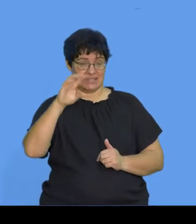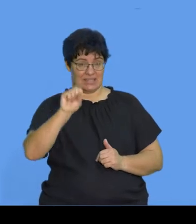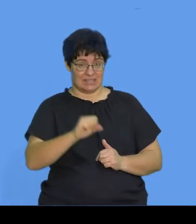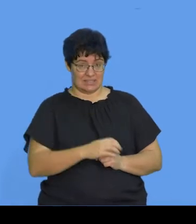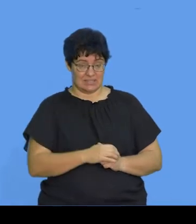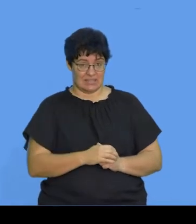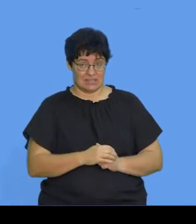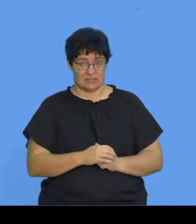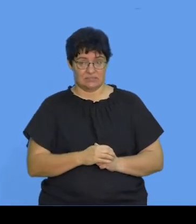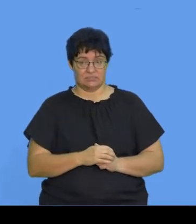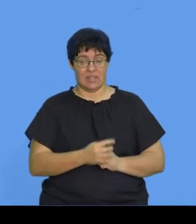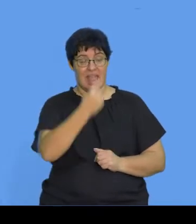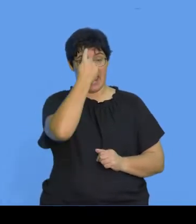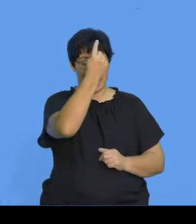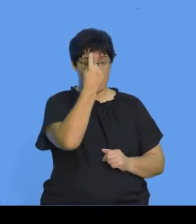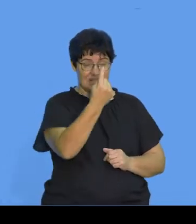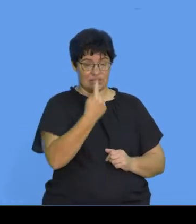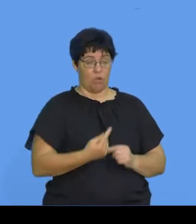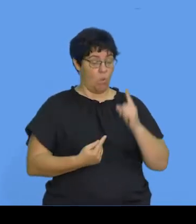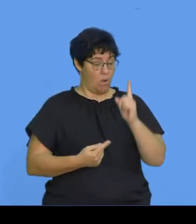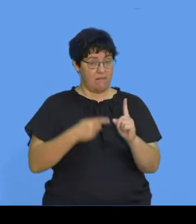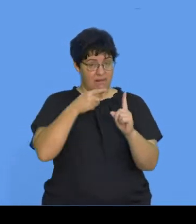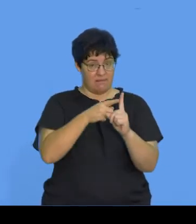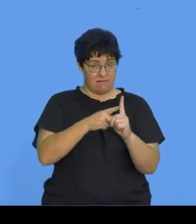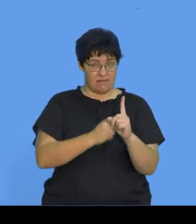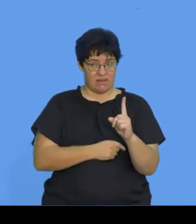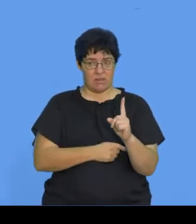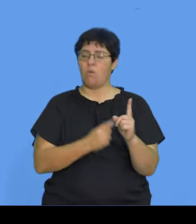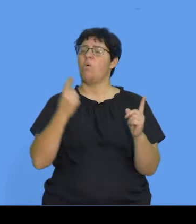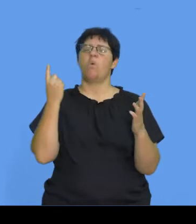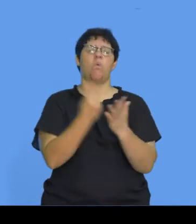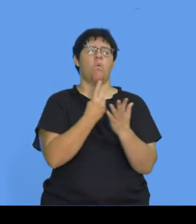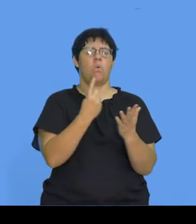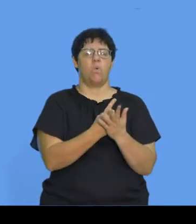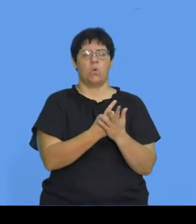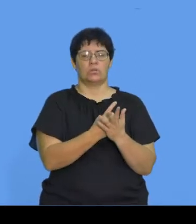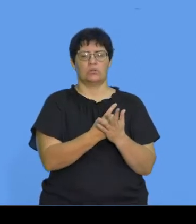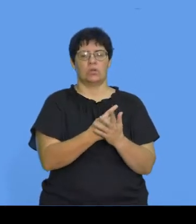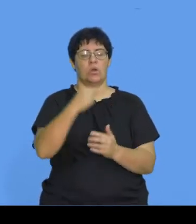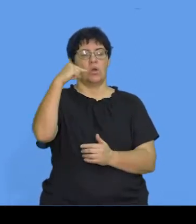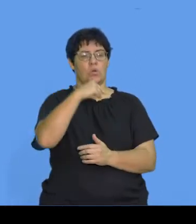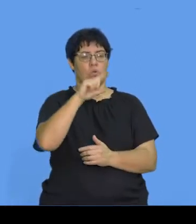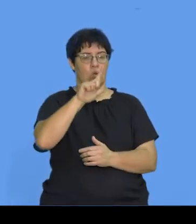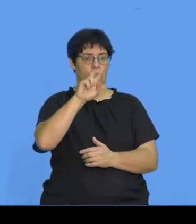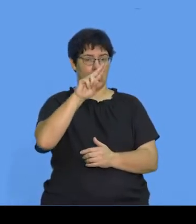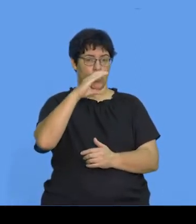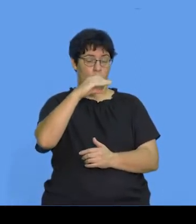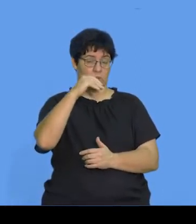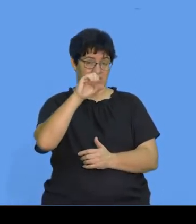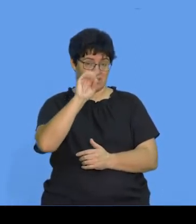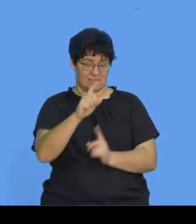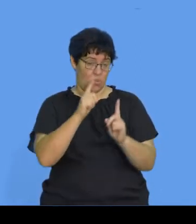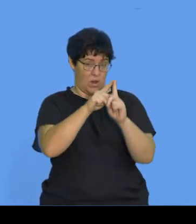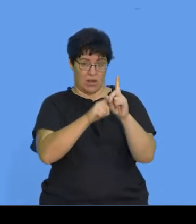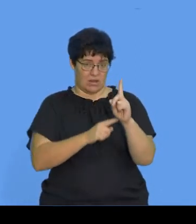of the disaccharide, one of the parts is always a glucose. Okay? So